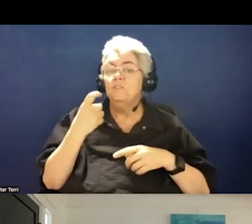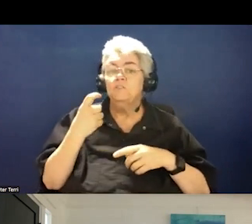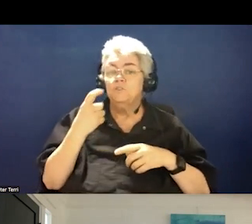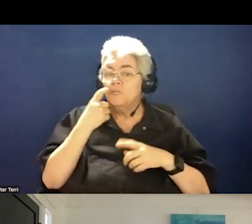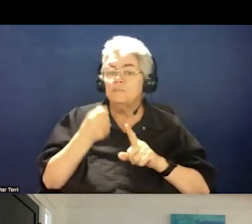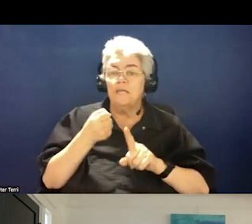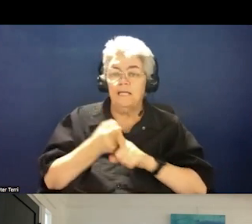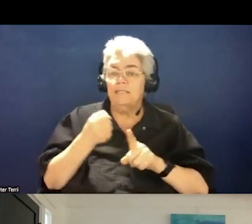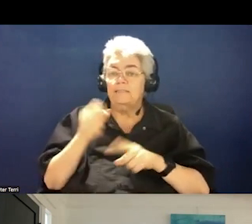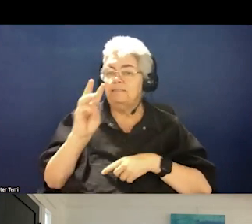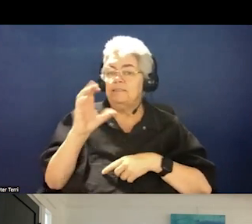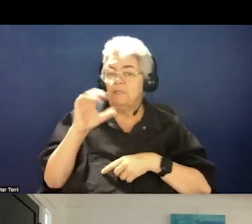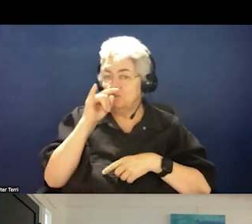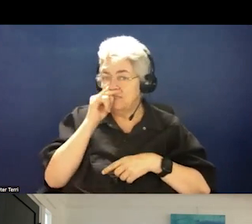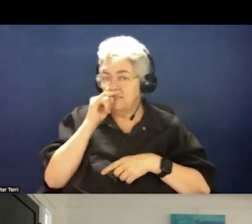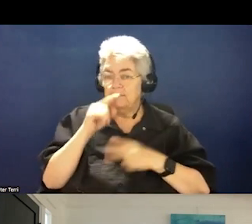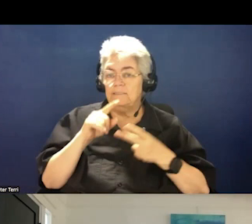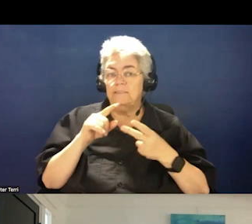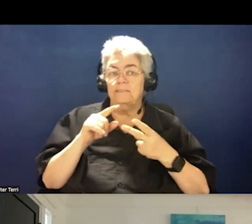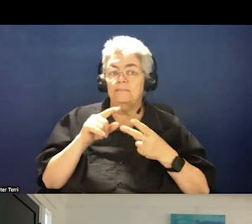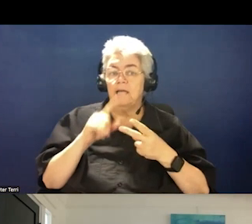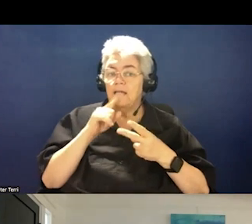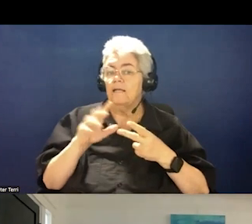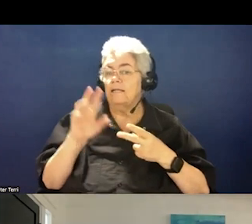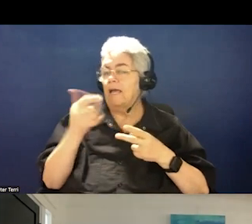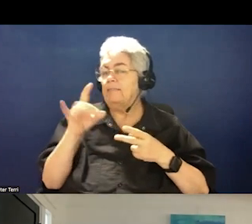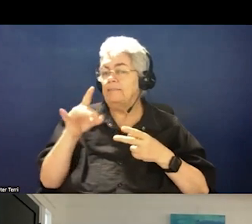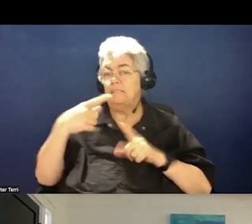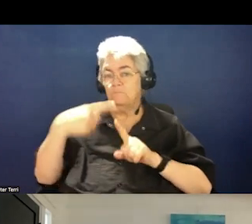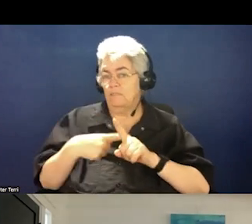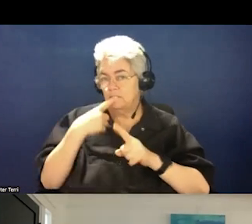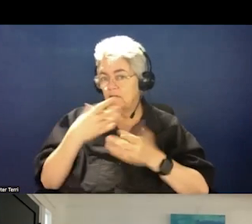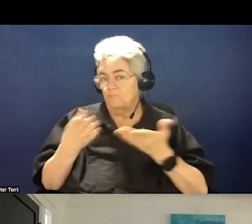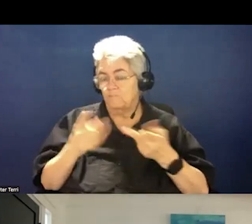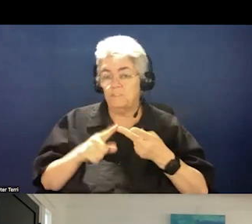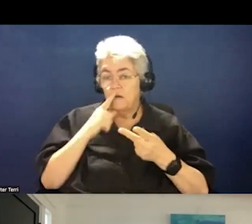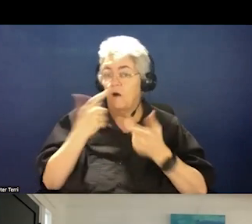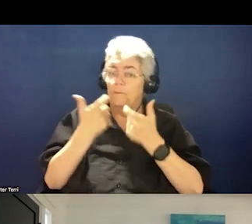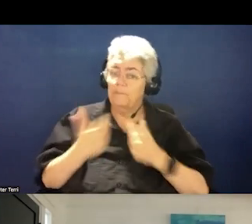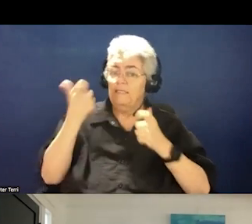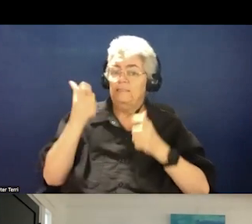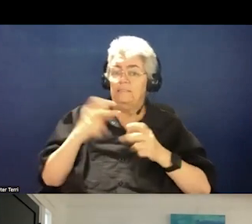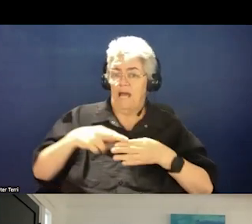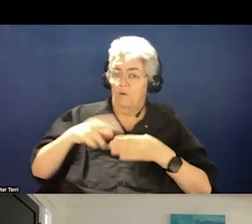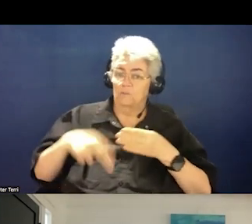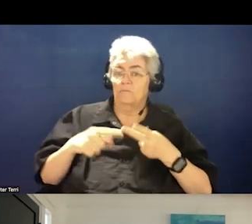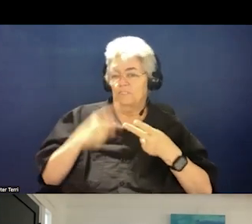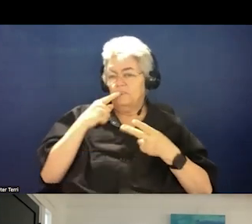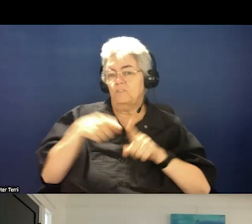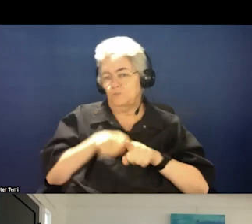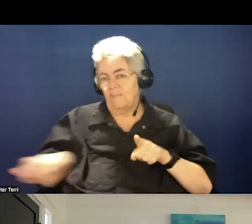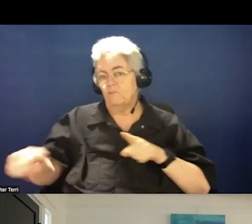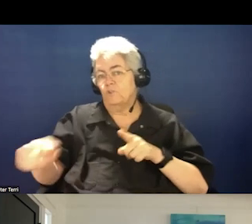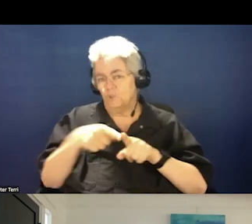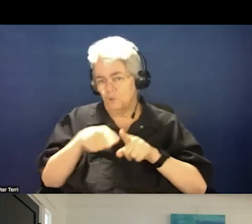kids served just in about 18 months of service. And one of our biggest kind of outcomes is just a diversion rate. We wanted to be able to show